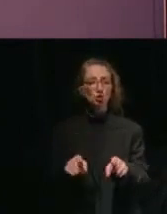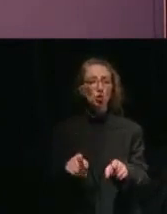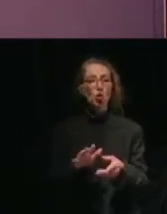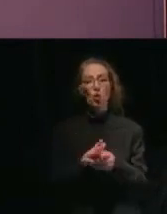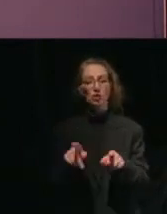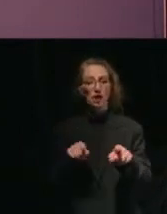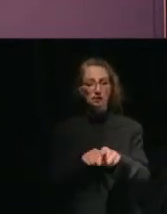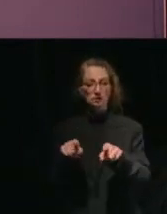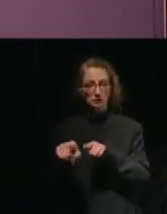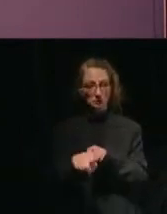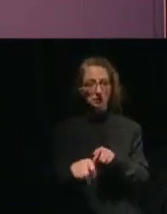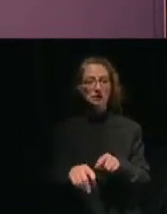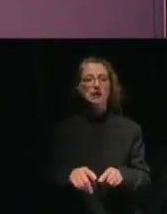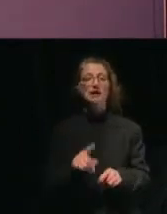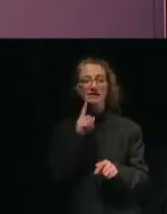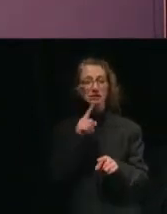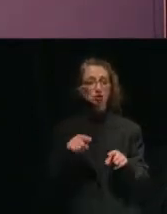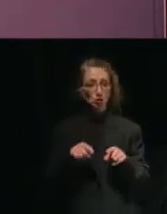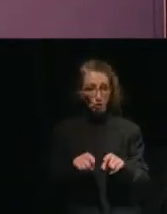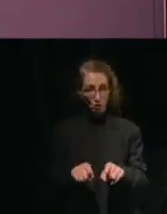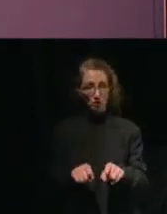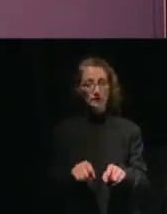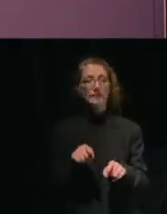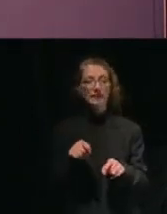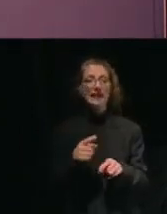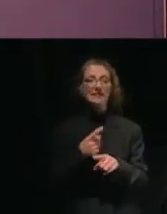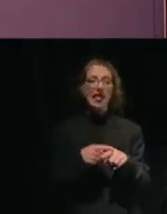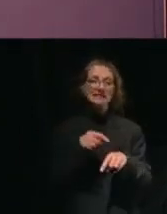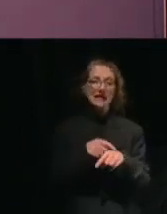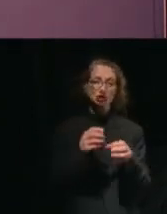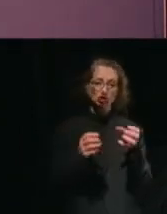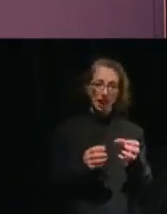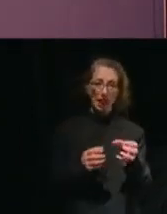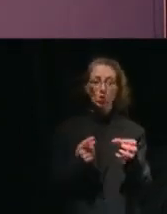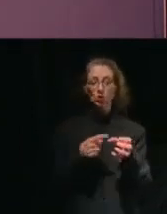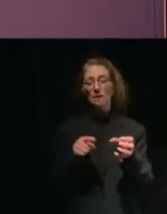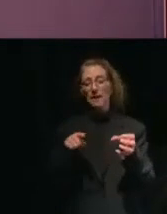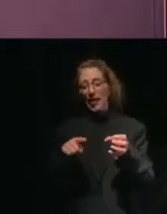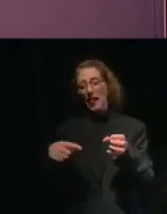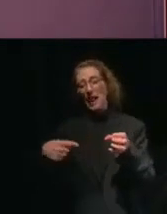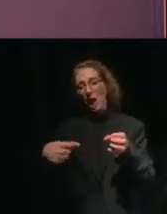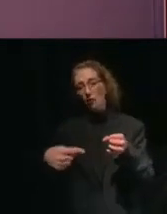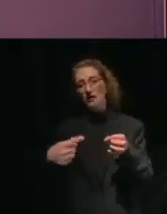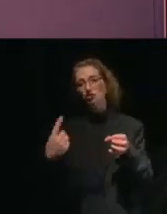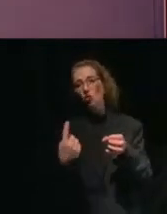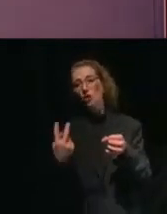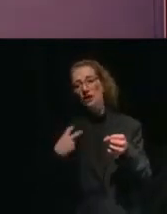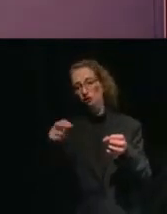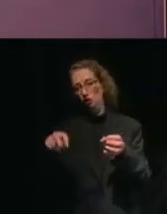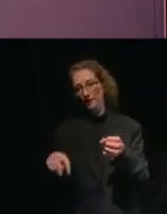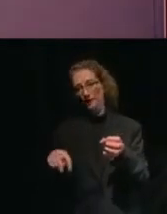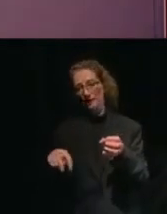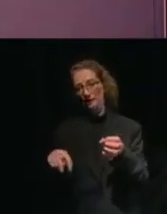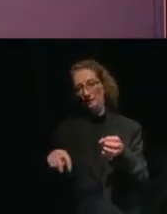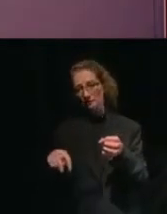Those who do it synchronously generally have a part-time employment with parallel freelance